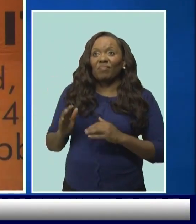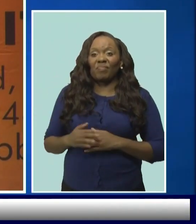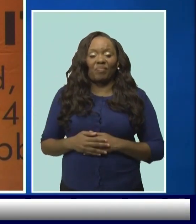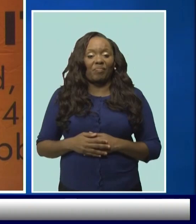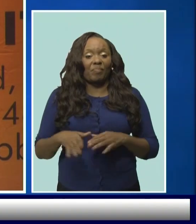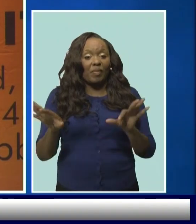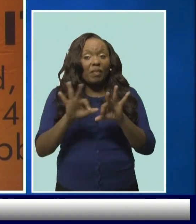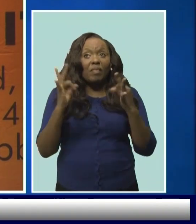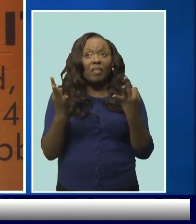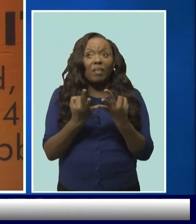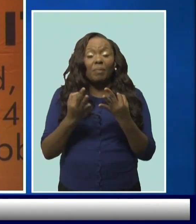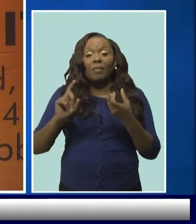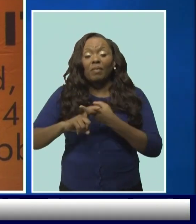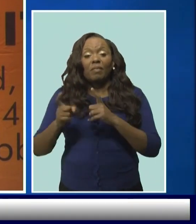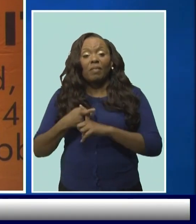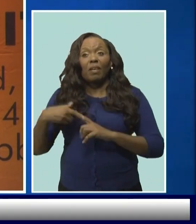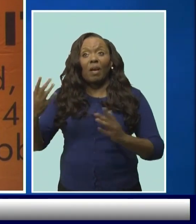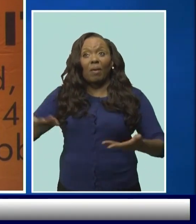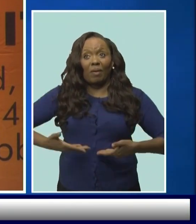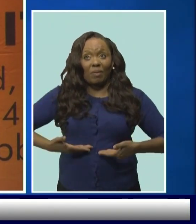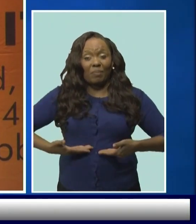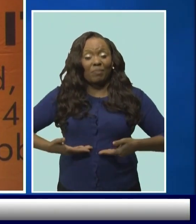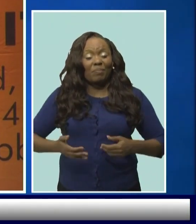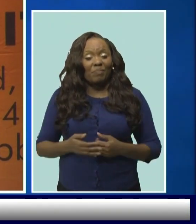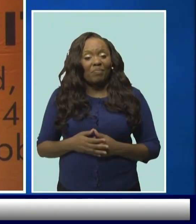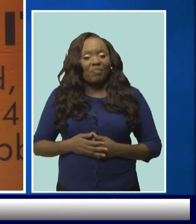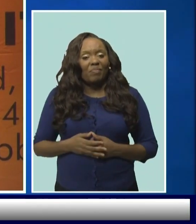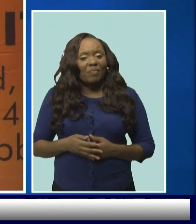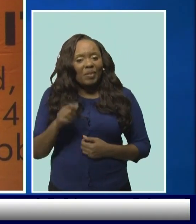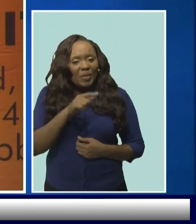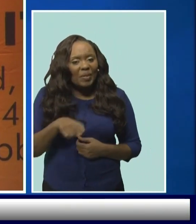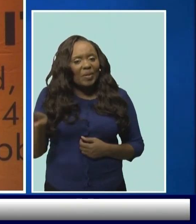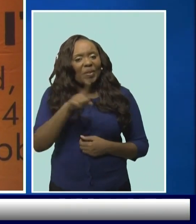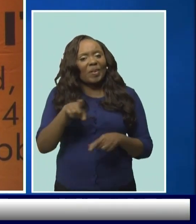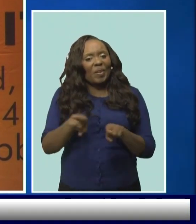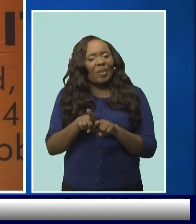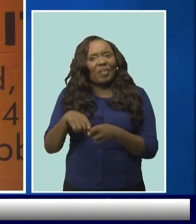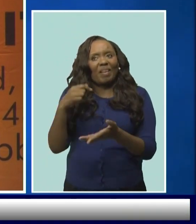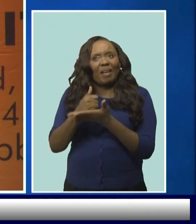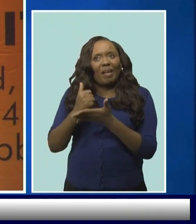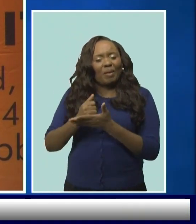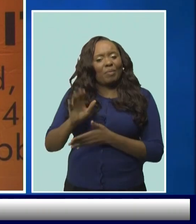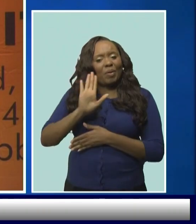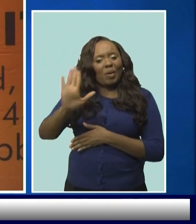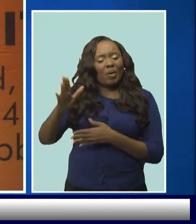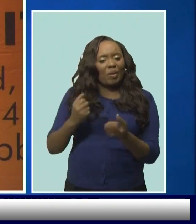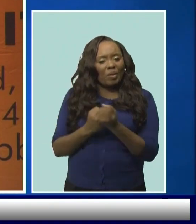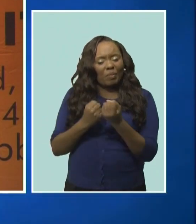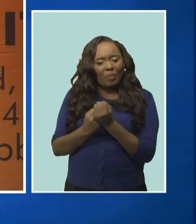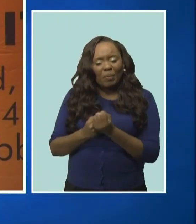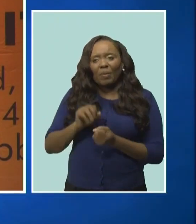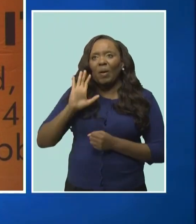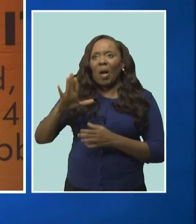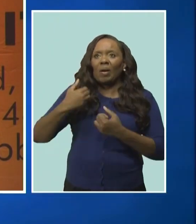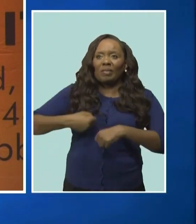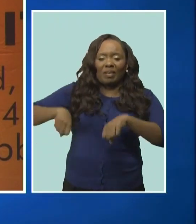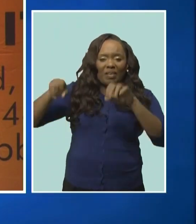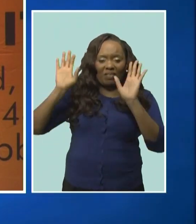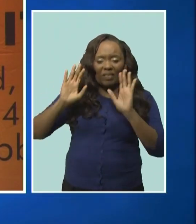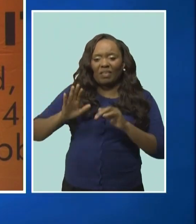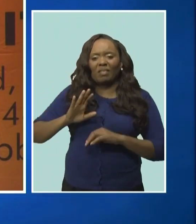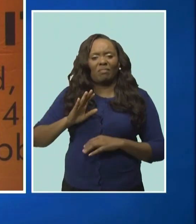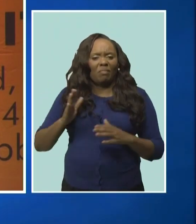friends, a special welcome to you as well. You have made this possible through your support, your sacrifice,